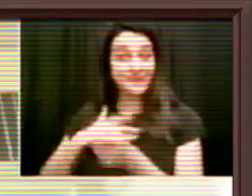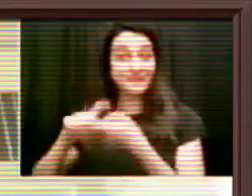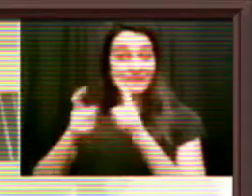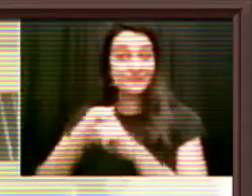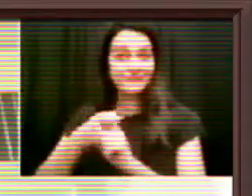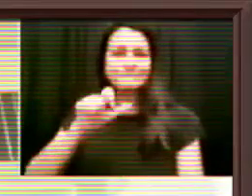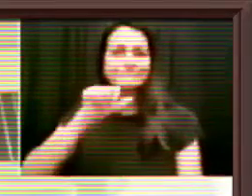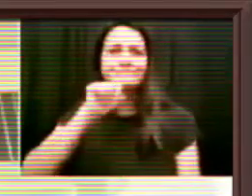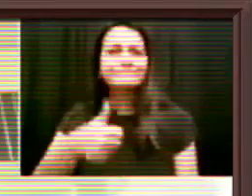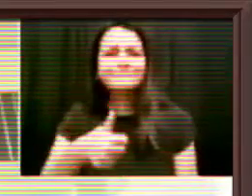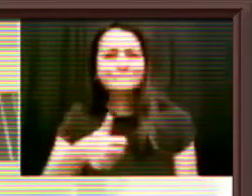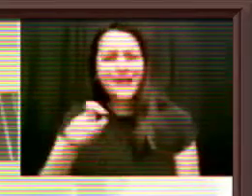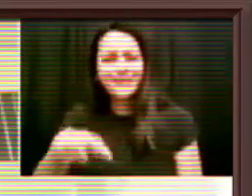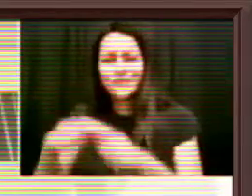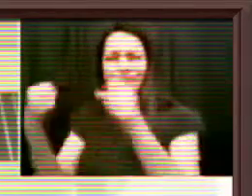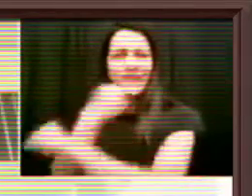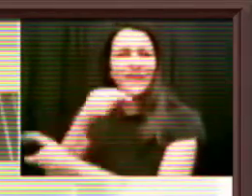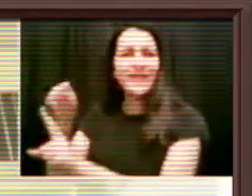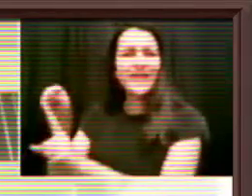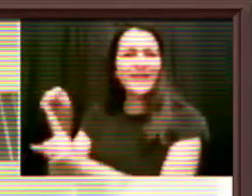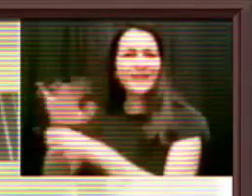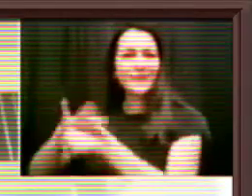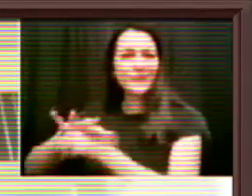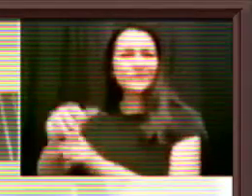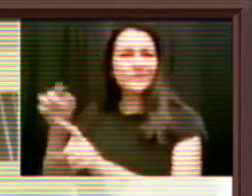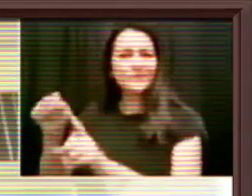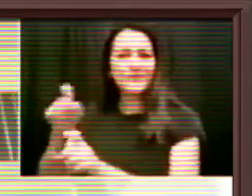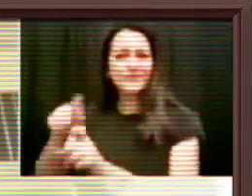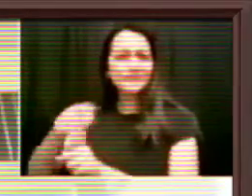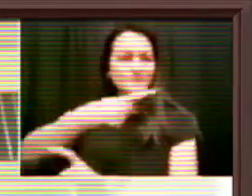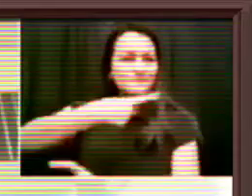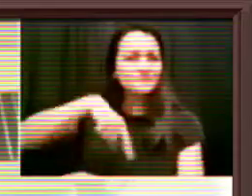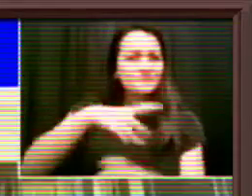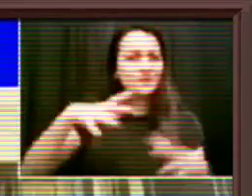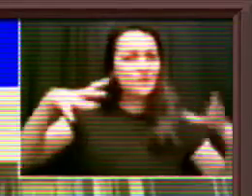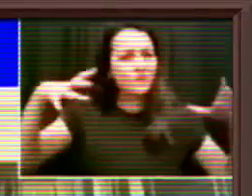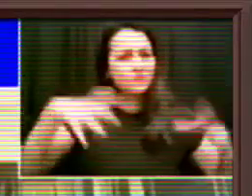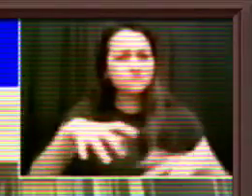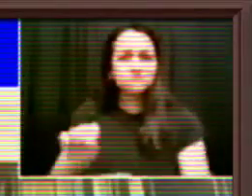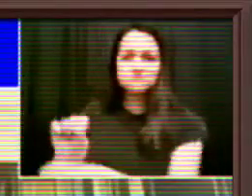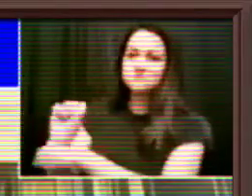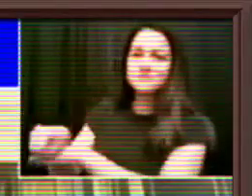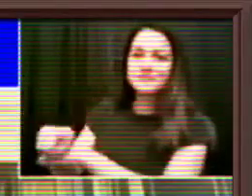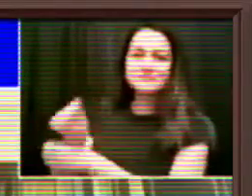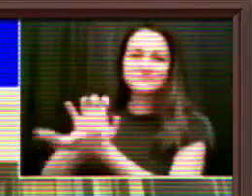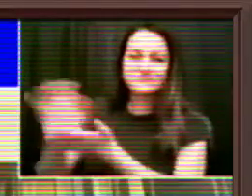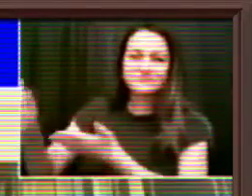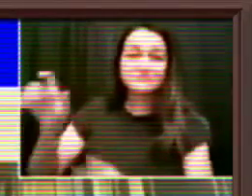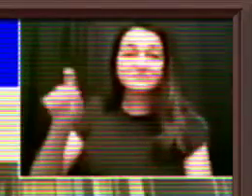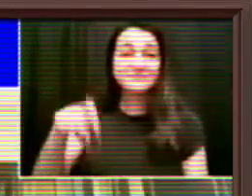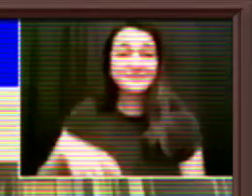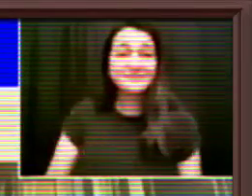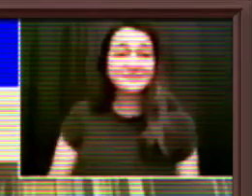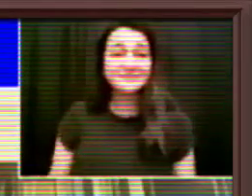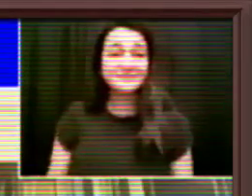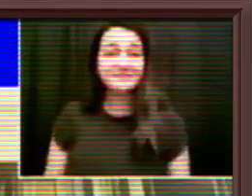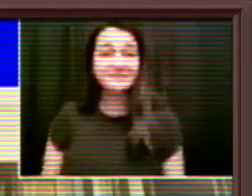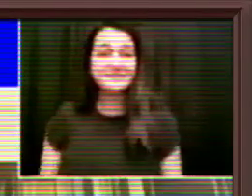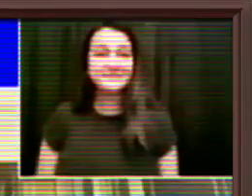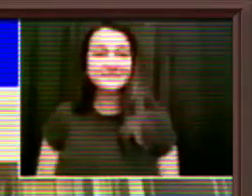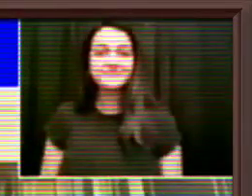director himself said that. Still haven't isolated. So you don't know what it is. There's something out here, but you don't know what it